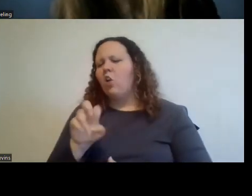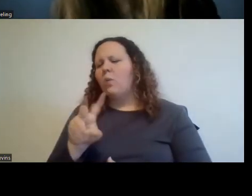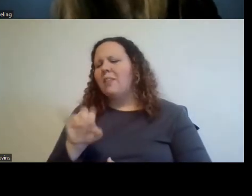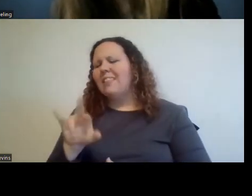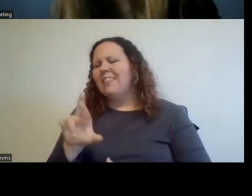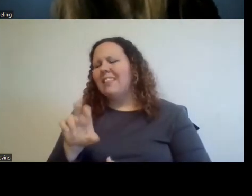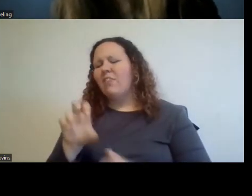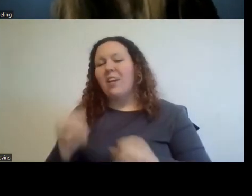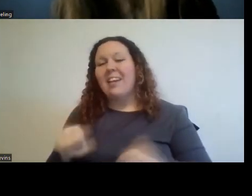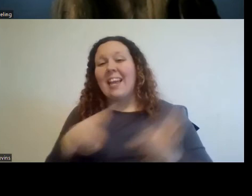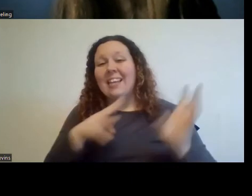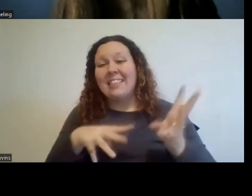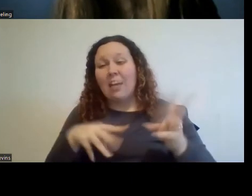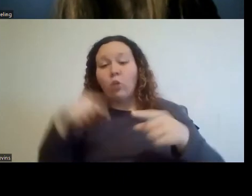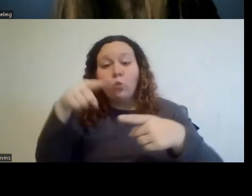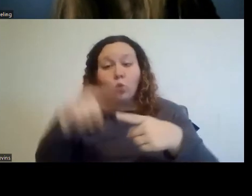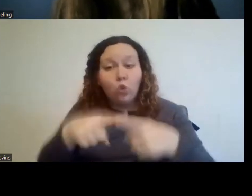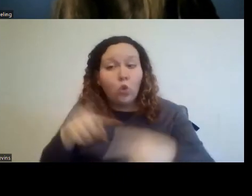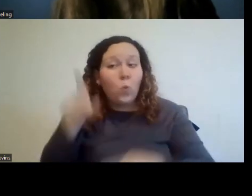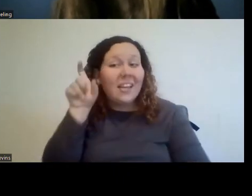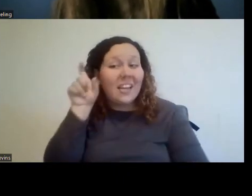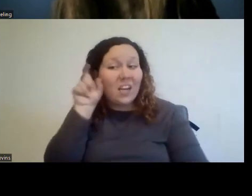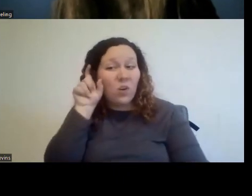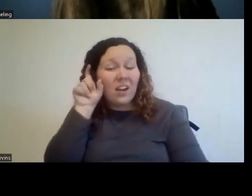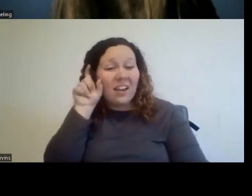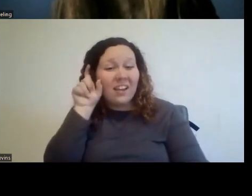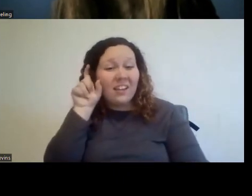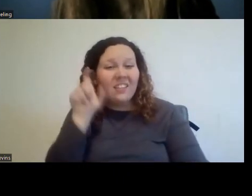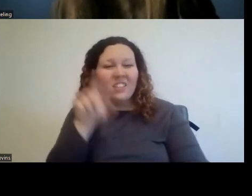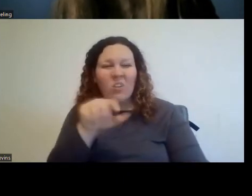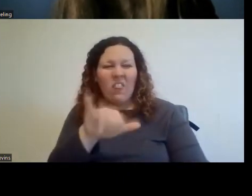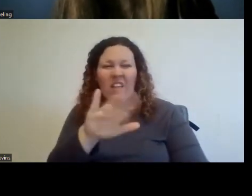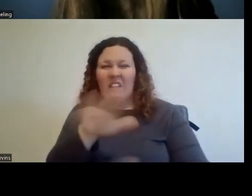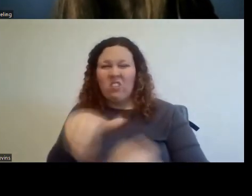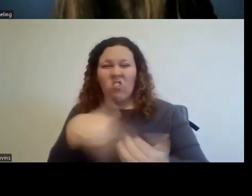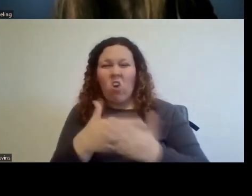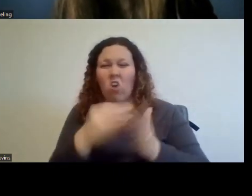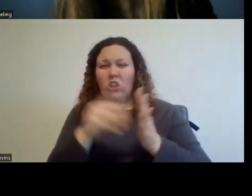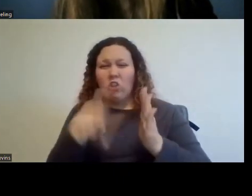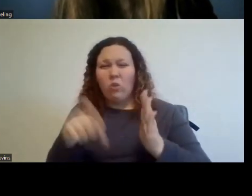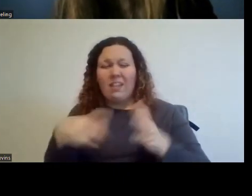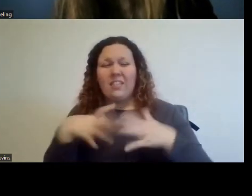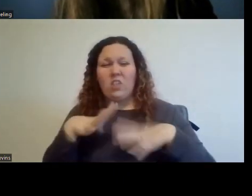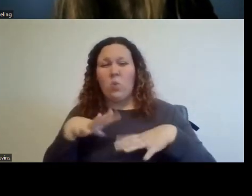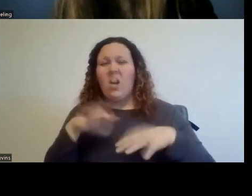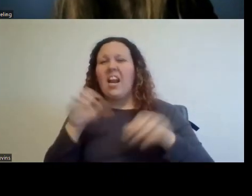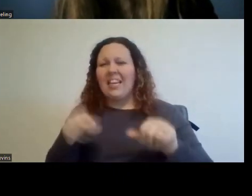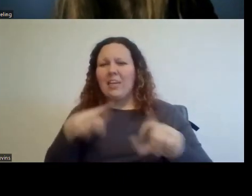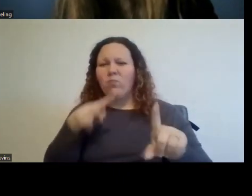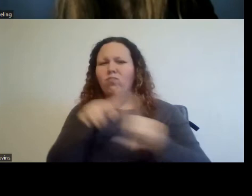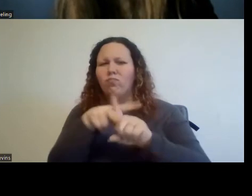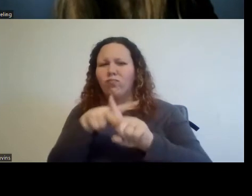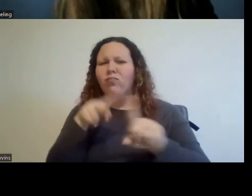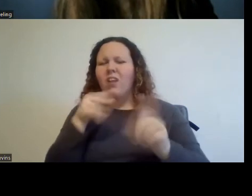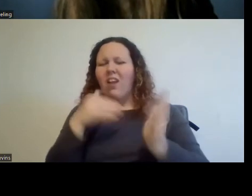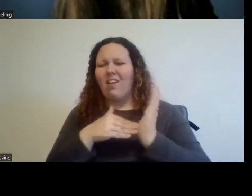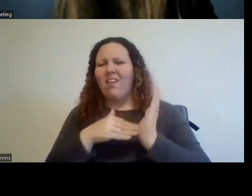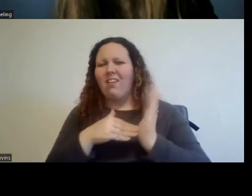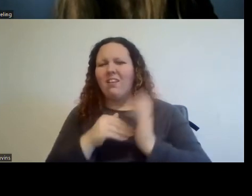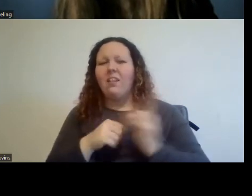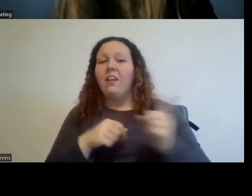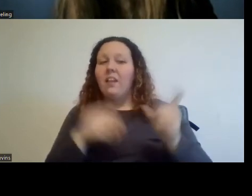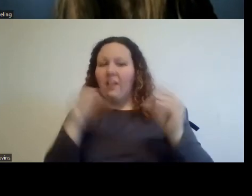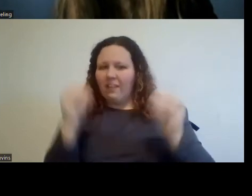into the hearing aid. So this is all the student has to wear. And this is a rechargeable aid. And then there's the teacher